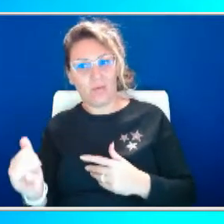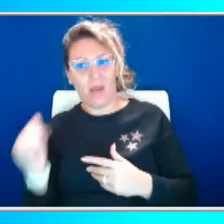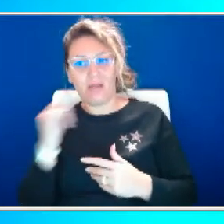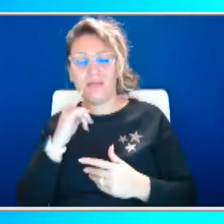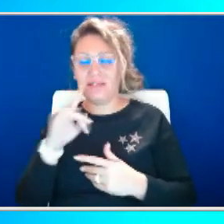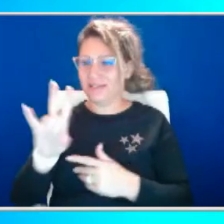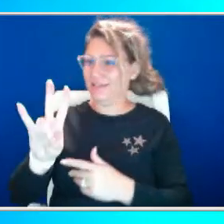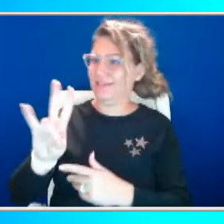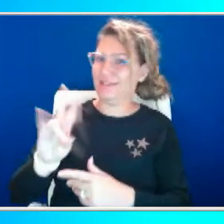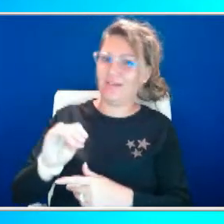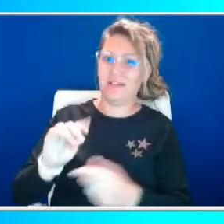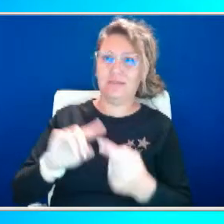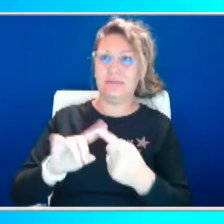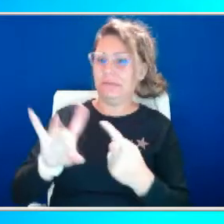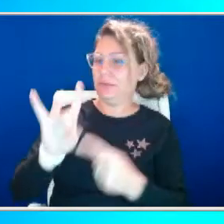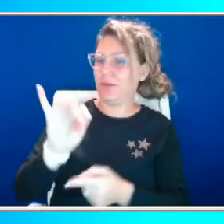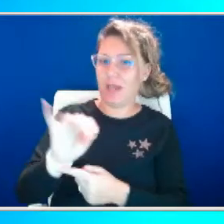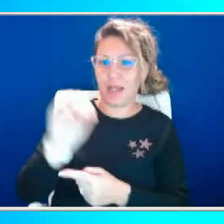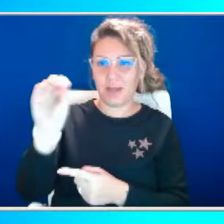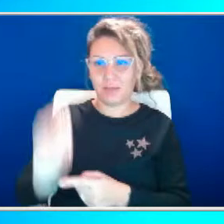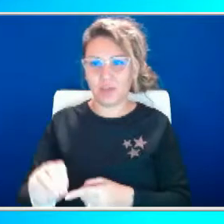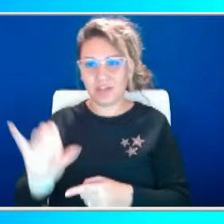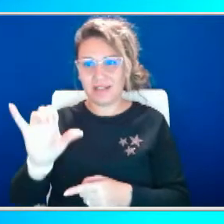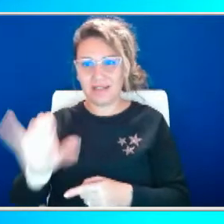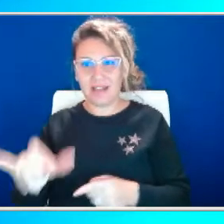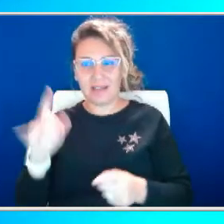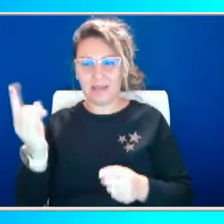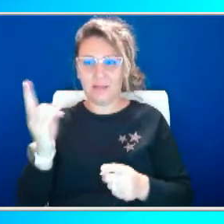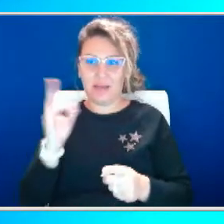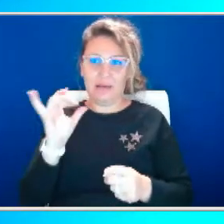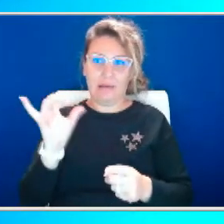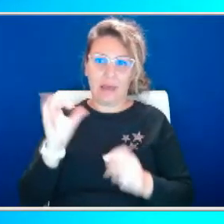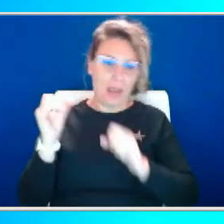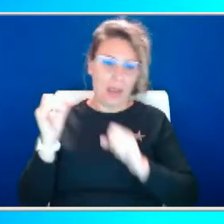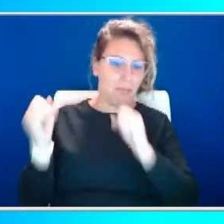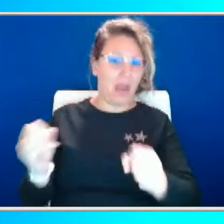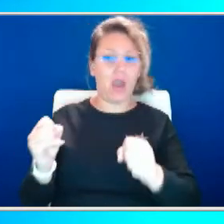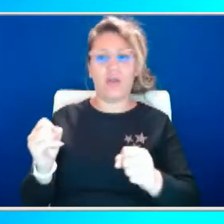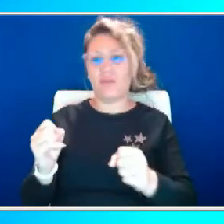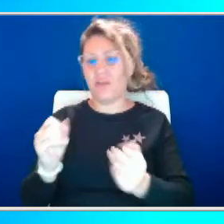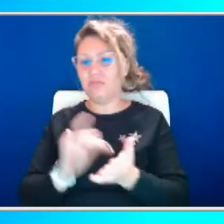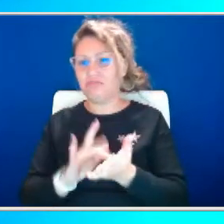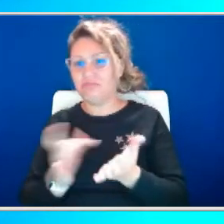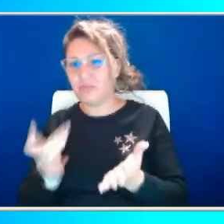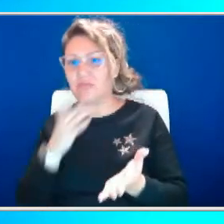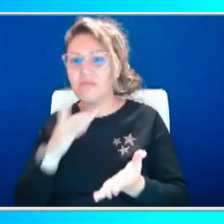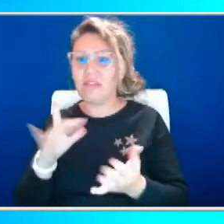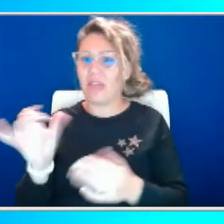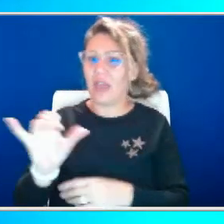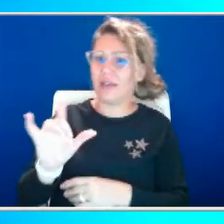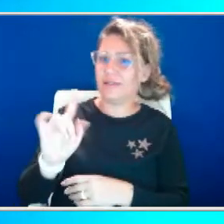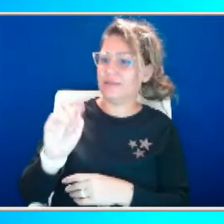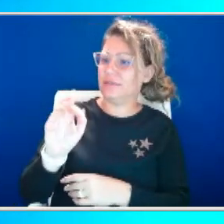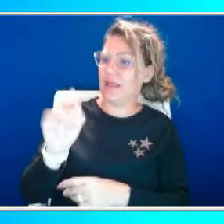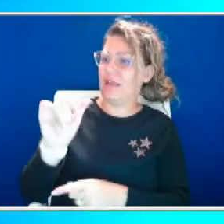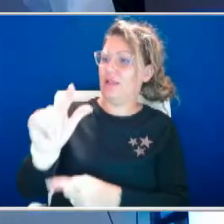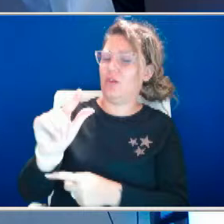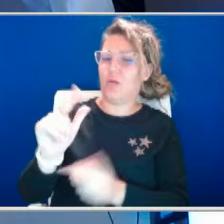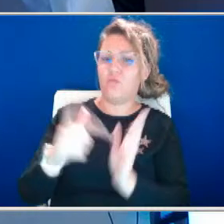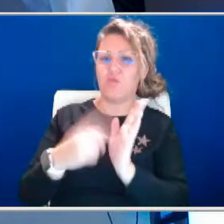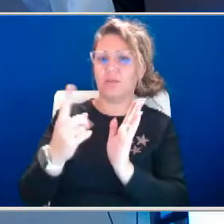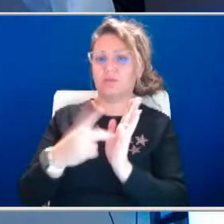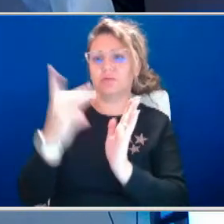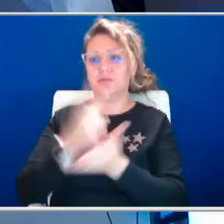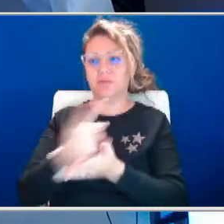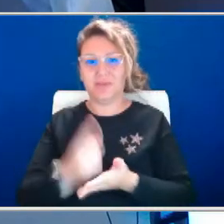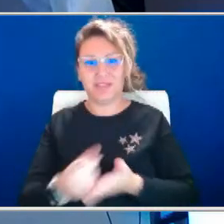that's the difference between having to take something like a powerful opioid for your pain to just maybe taking a Tylenol once or twice a week, which is reasonable for most people. I love what